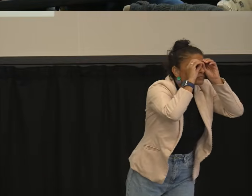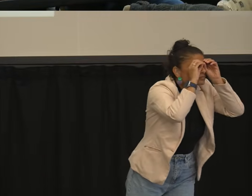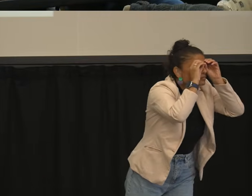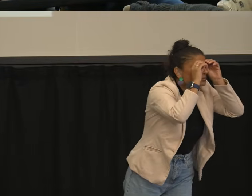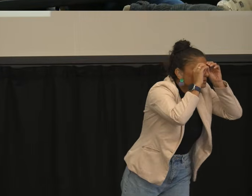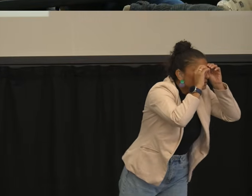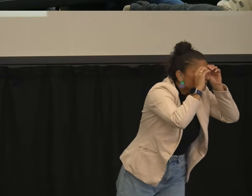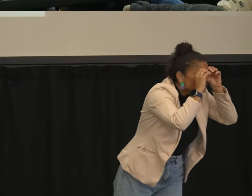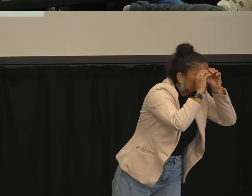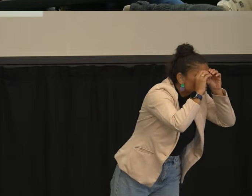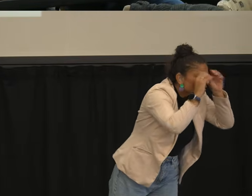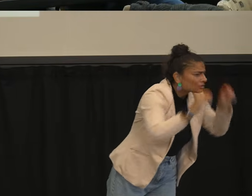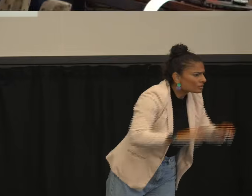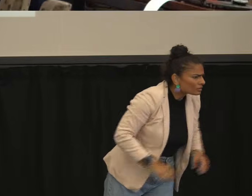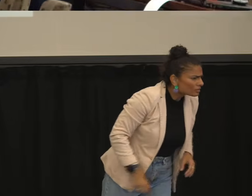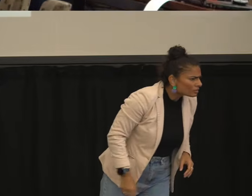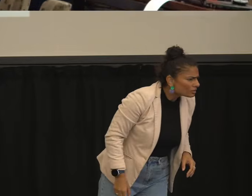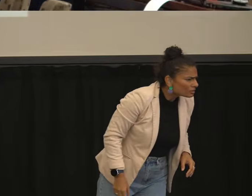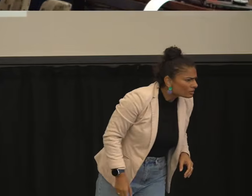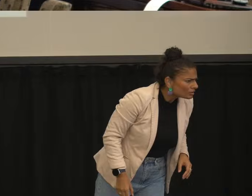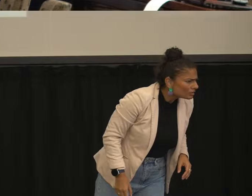yet.